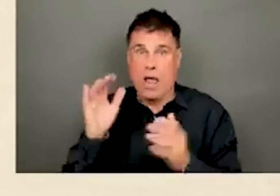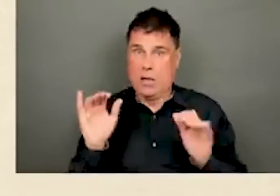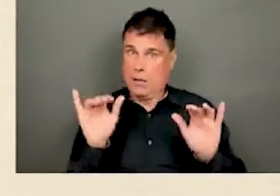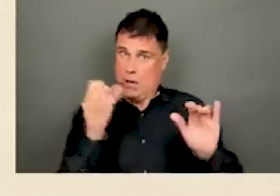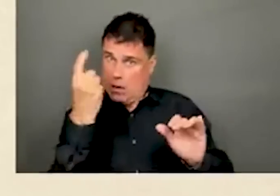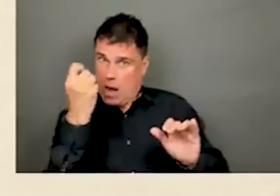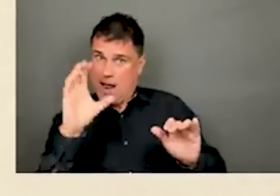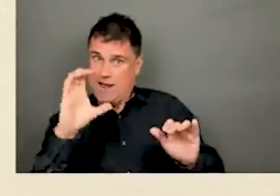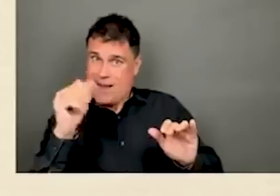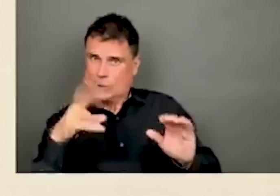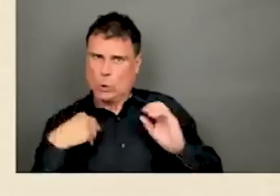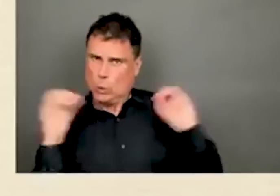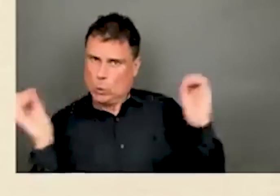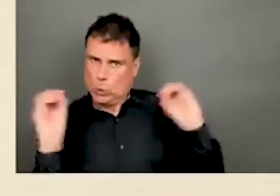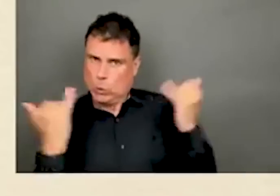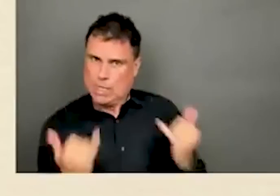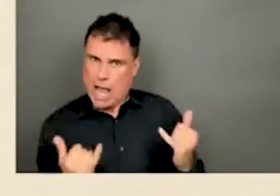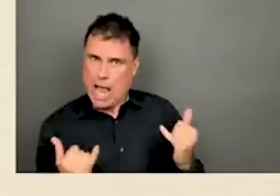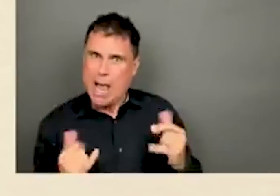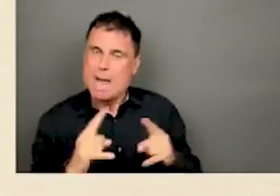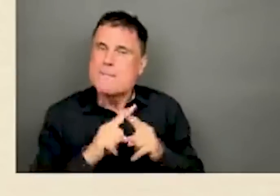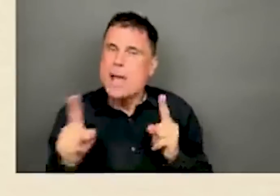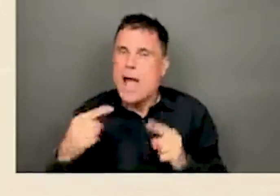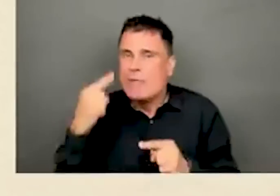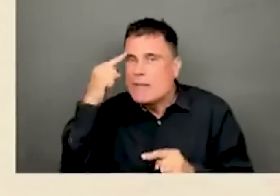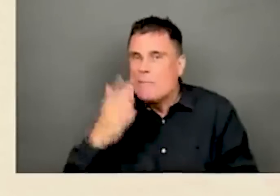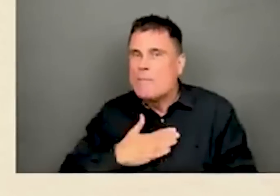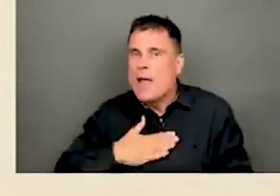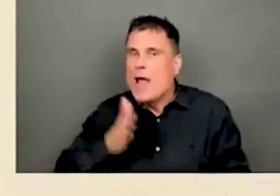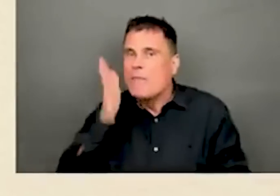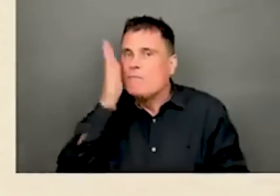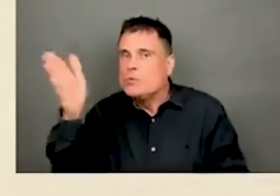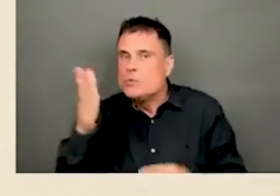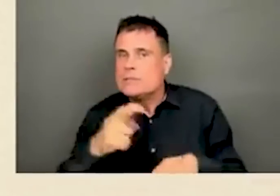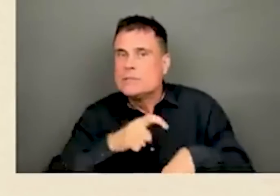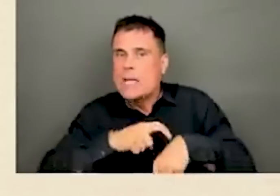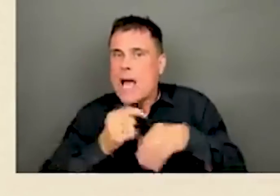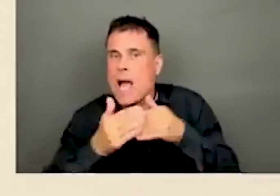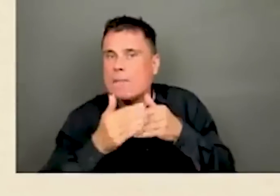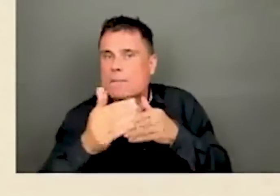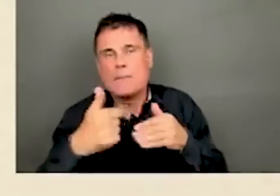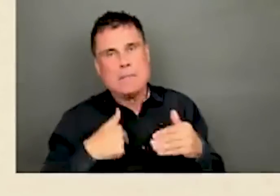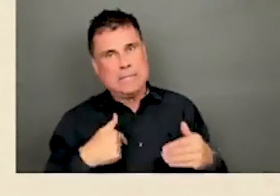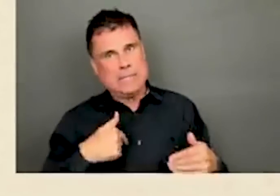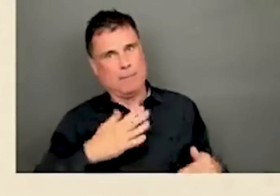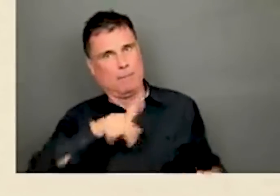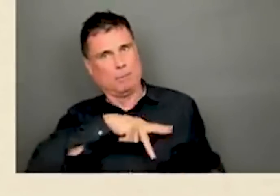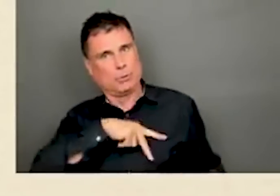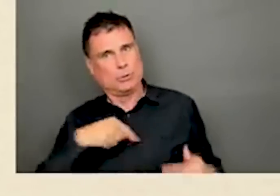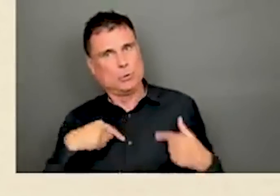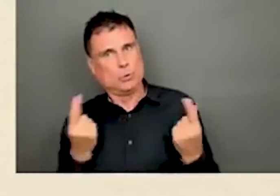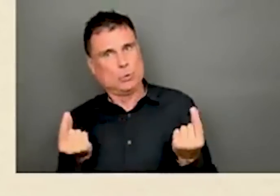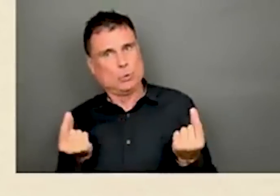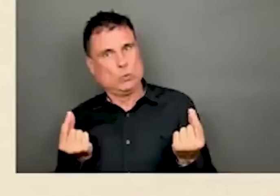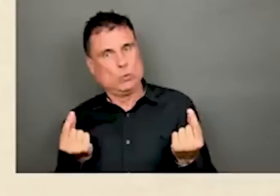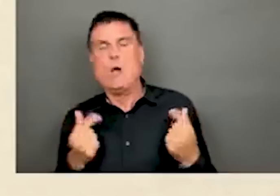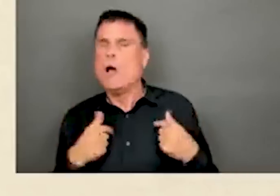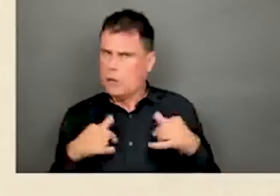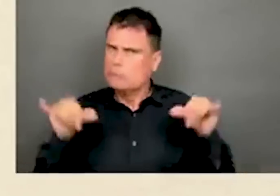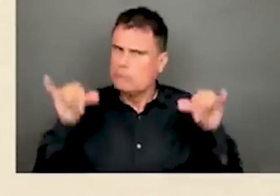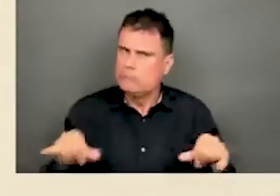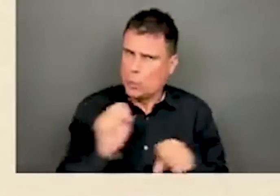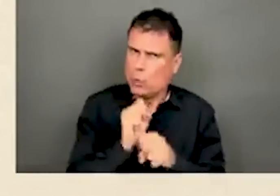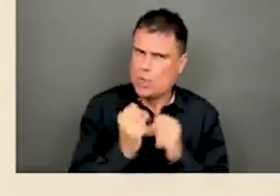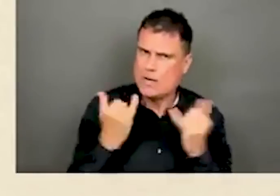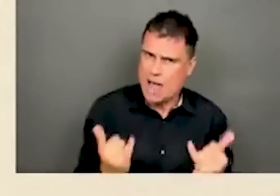do with the summers I have ahead of me. And I will give everything I have until there's a replacement, and people who know me understand that I'm